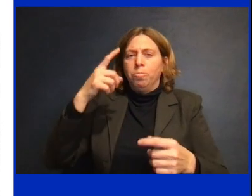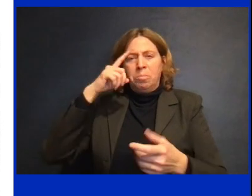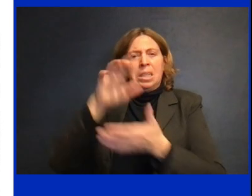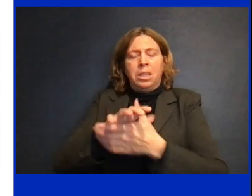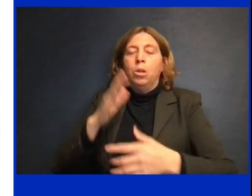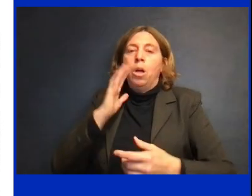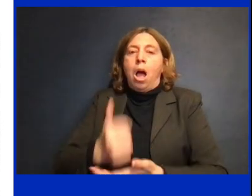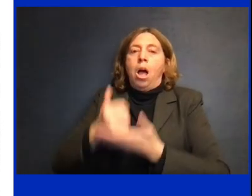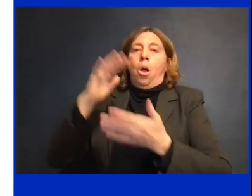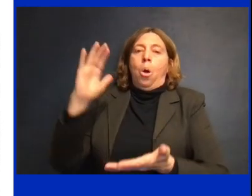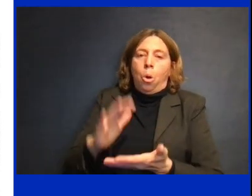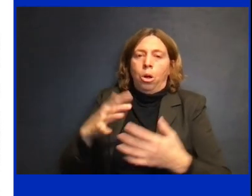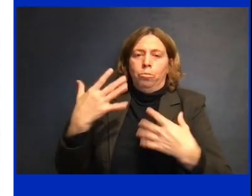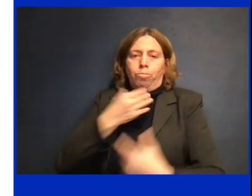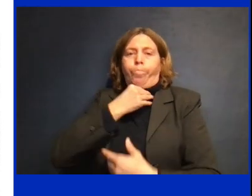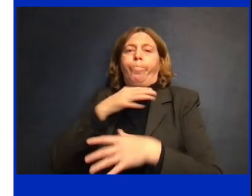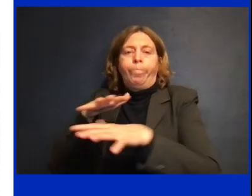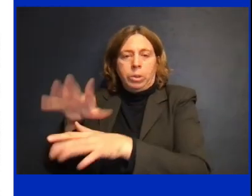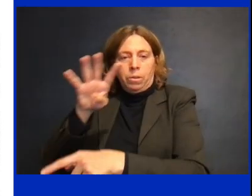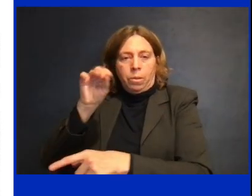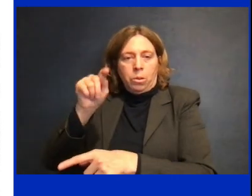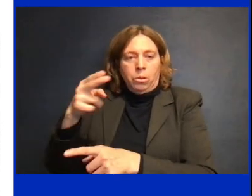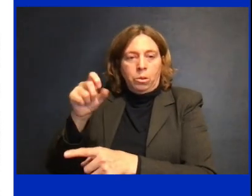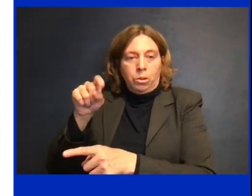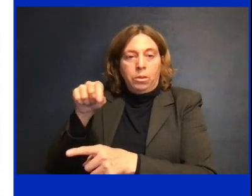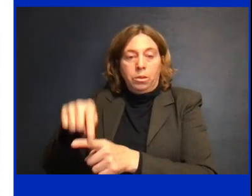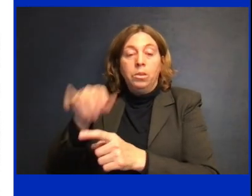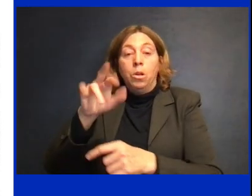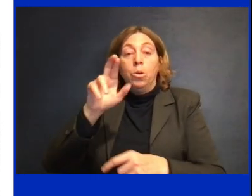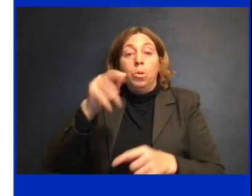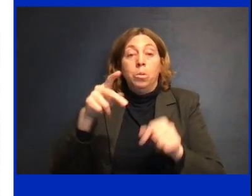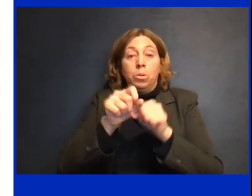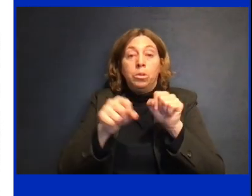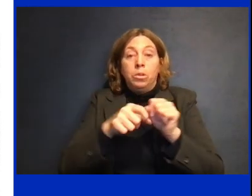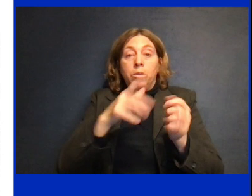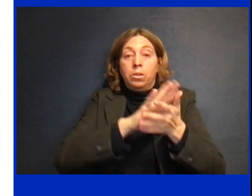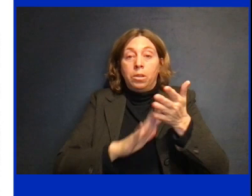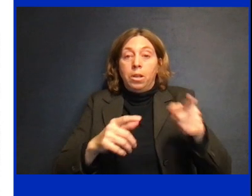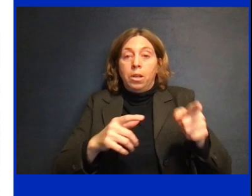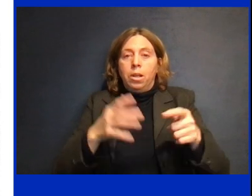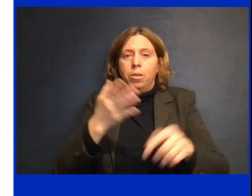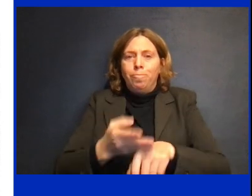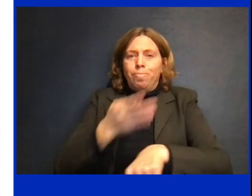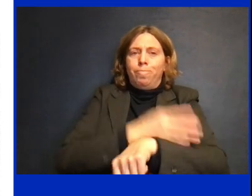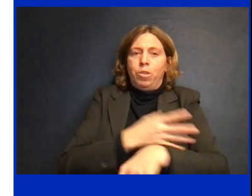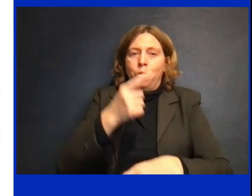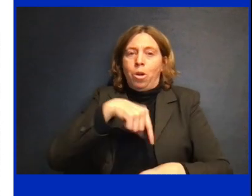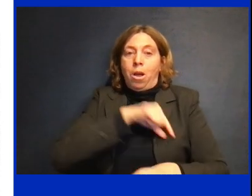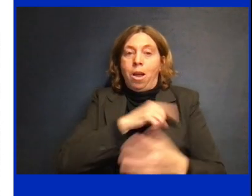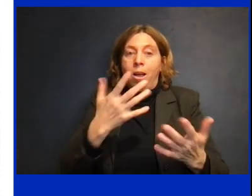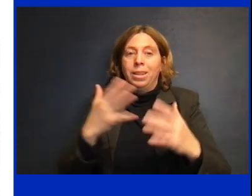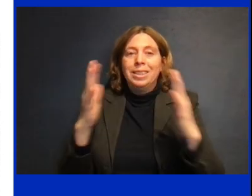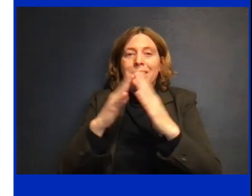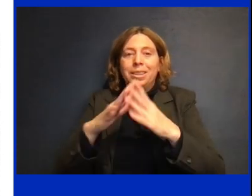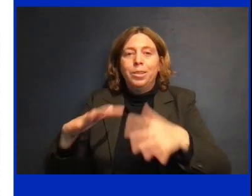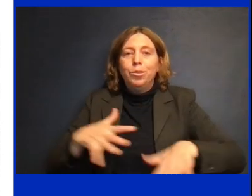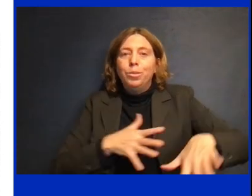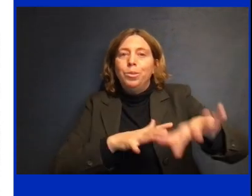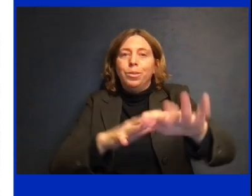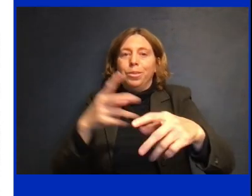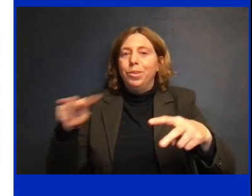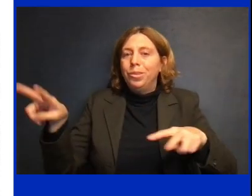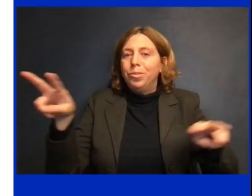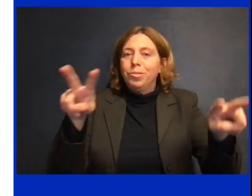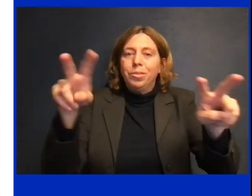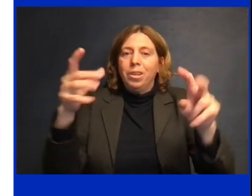40th Street and 9th Avenue. This ramp structure design will also enhance the quality of the urban streetscape while optimizing